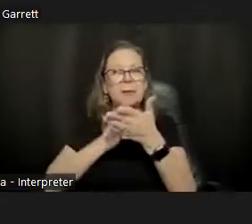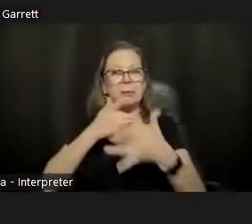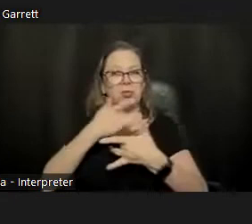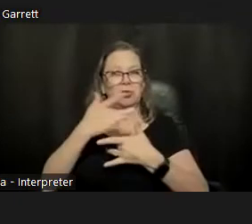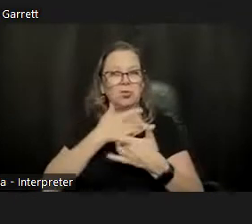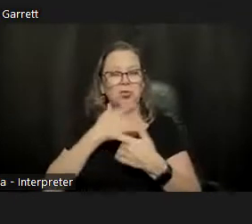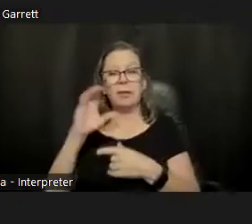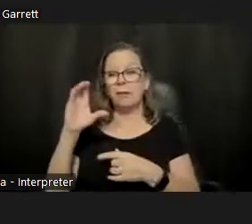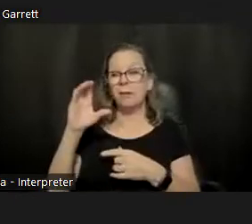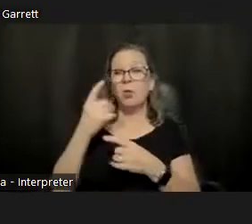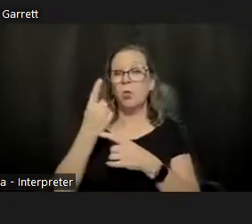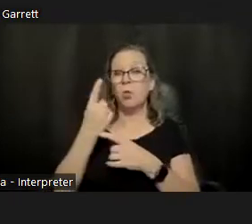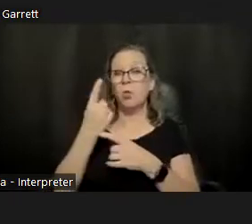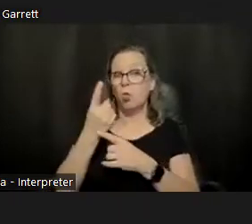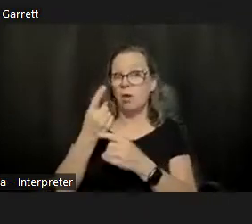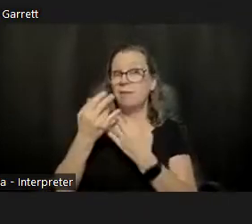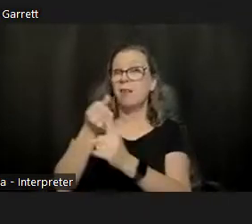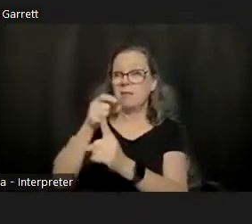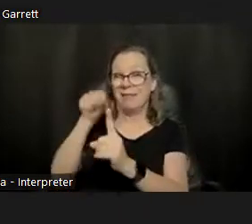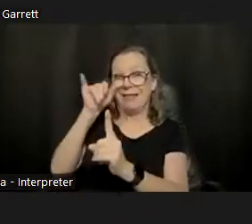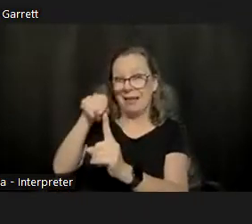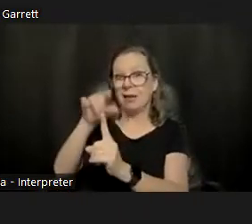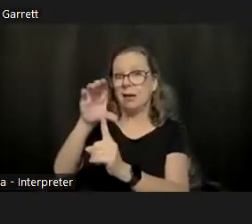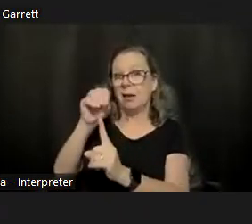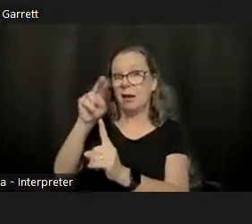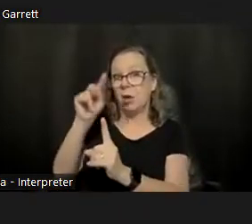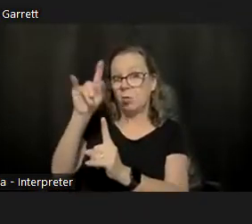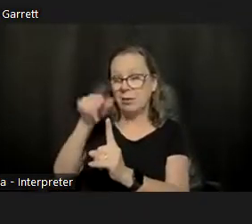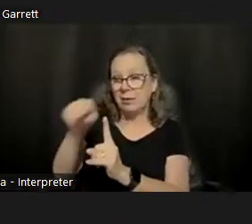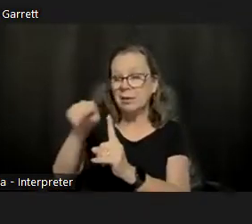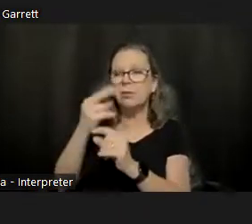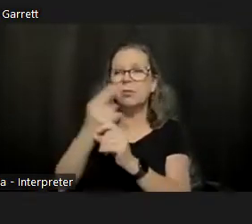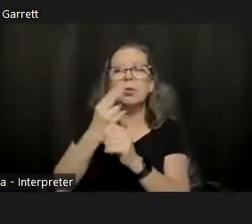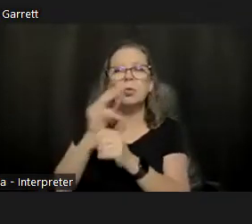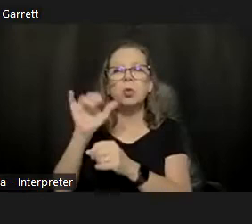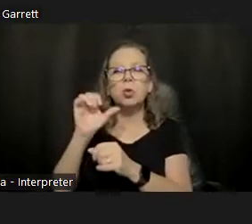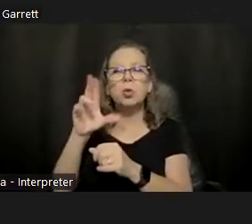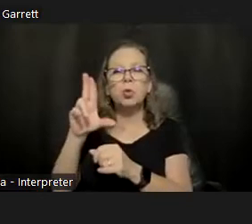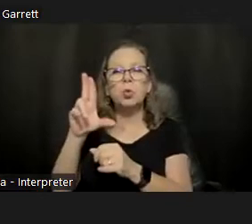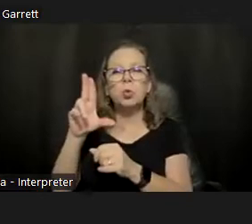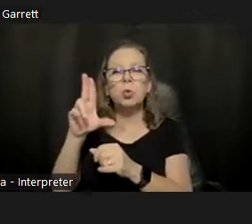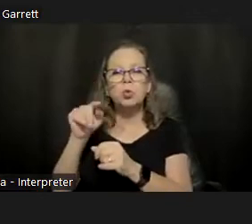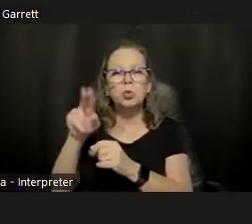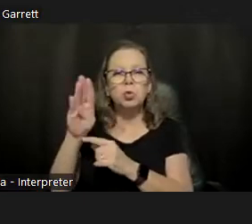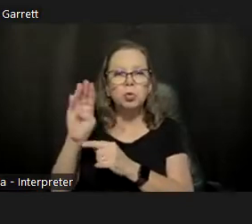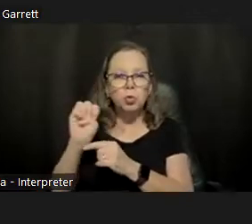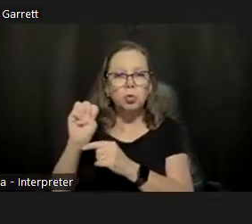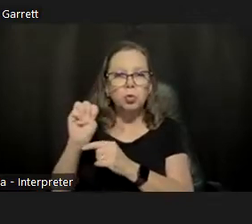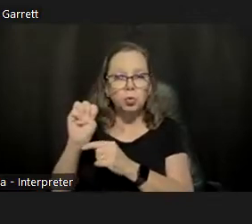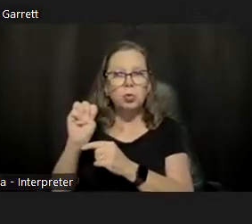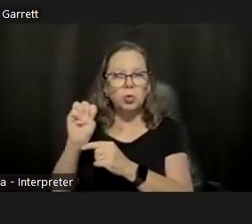county where one of the fires is used YouTube video to let people know